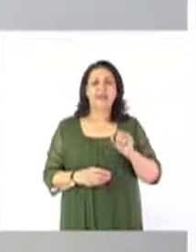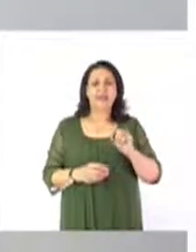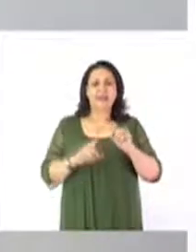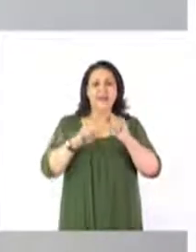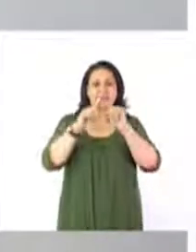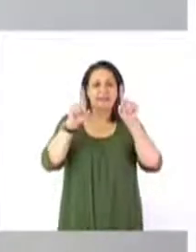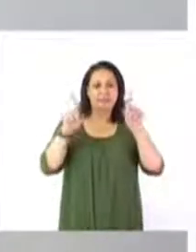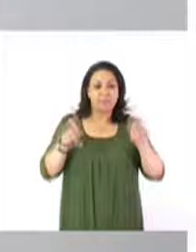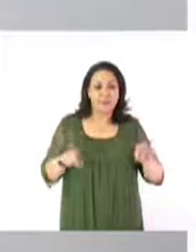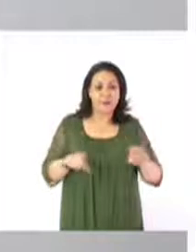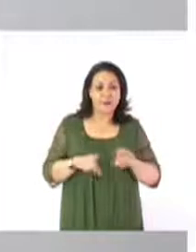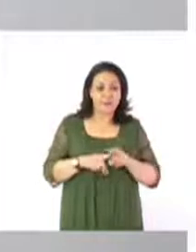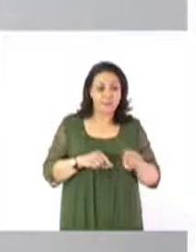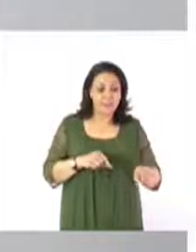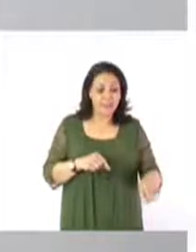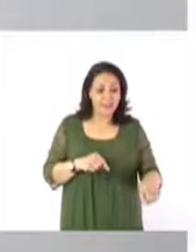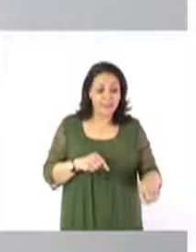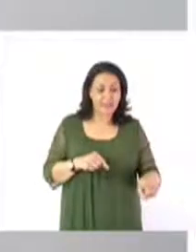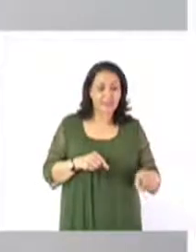given there?